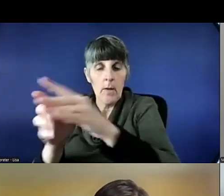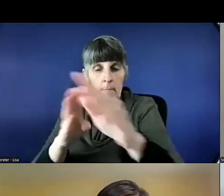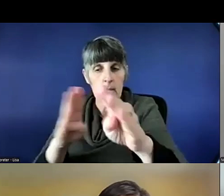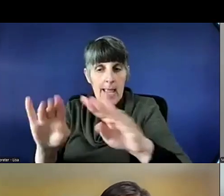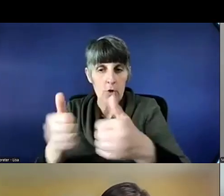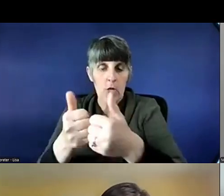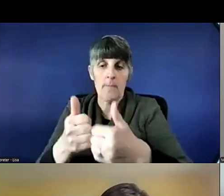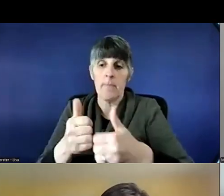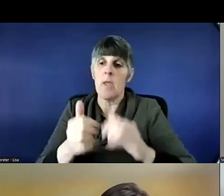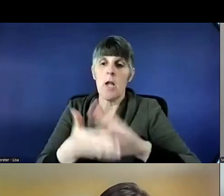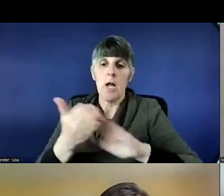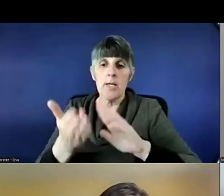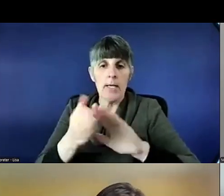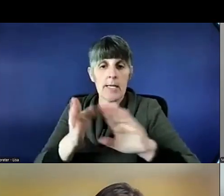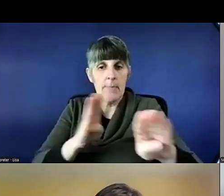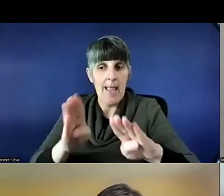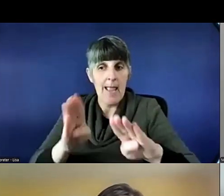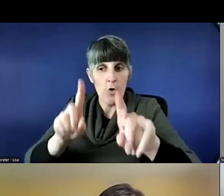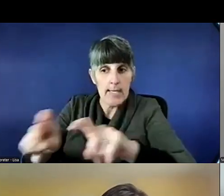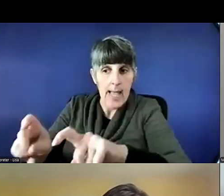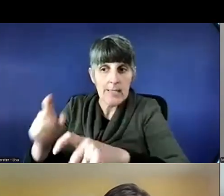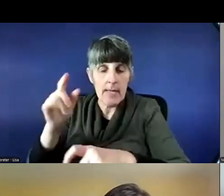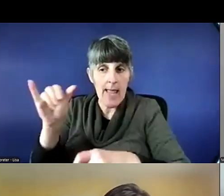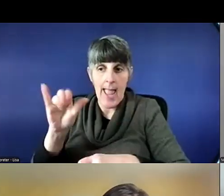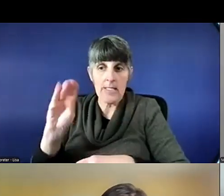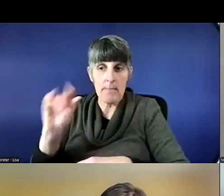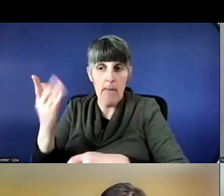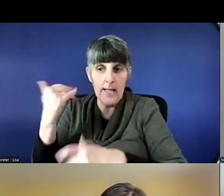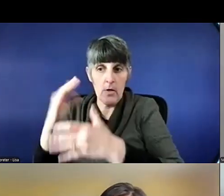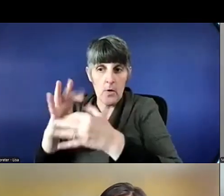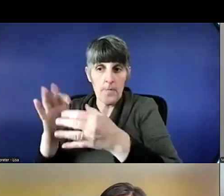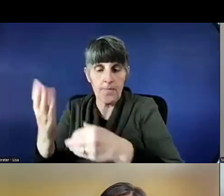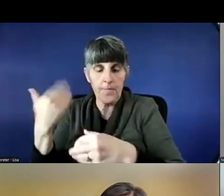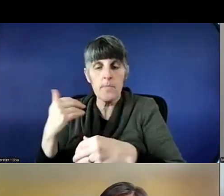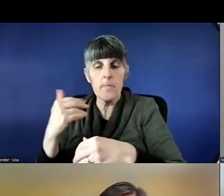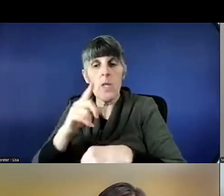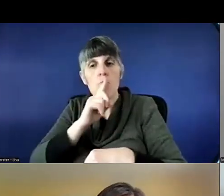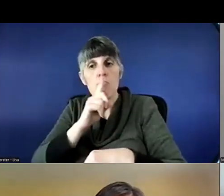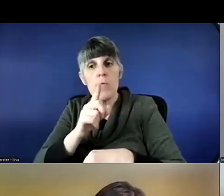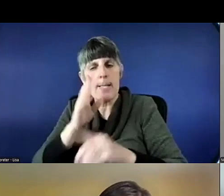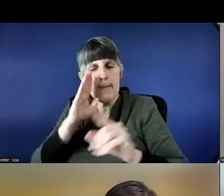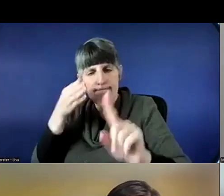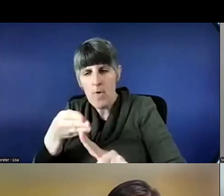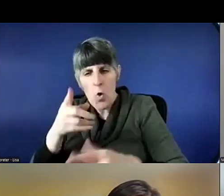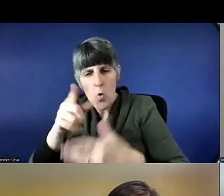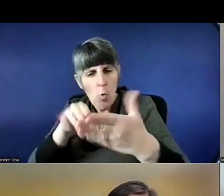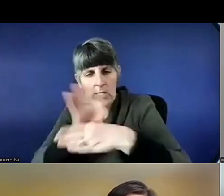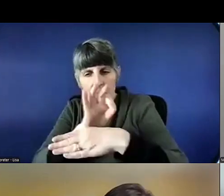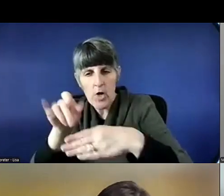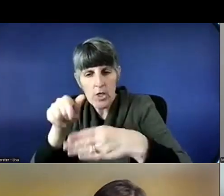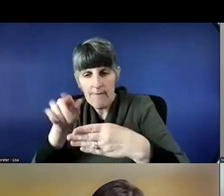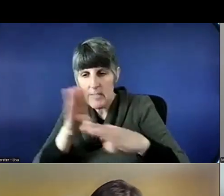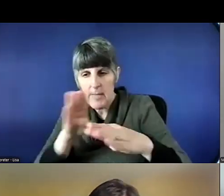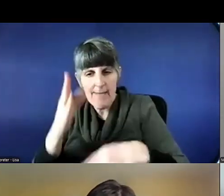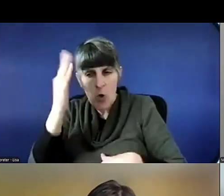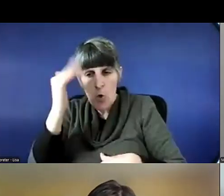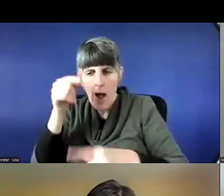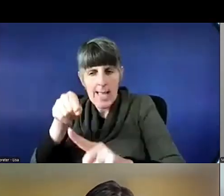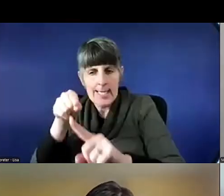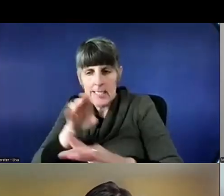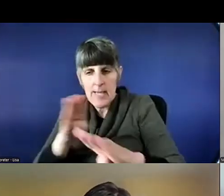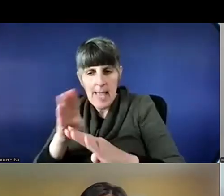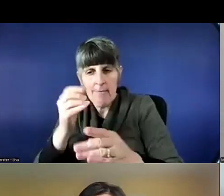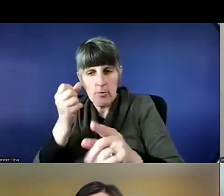conducting a functional behavioral assessment to, as Michael was alluding to, really get at what is the function of the behavior, why is this